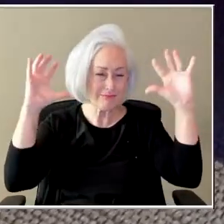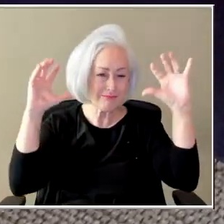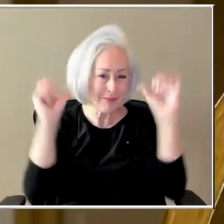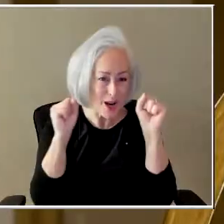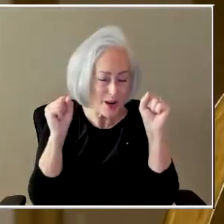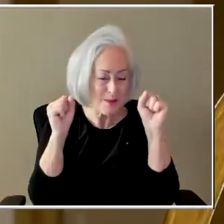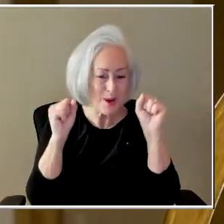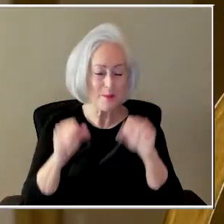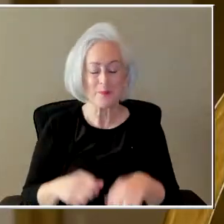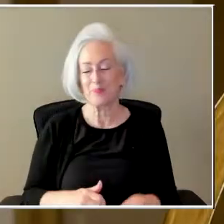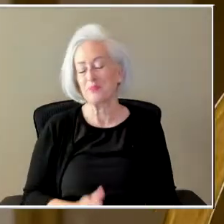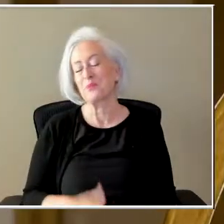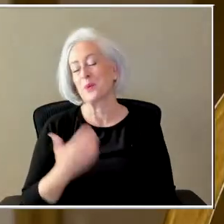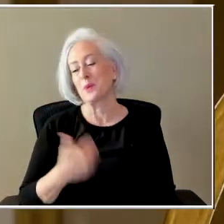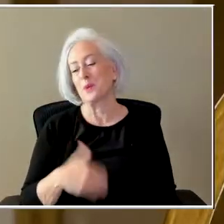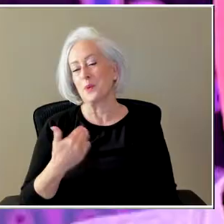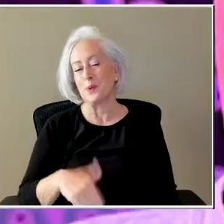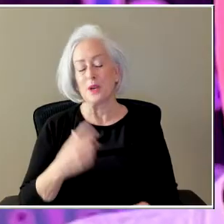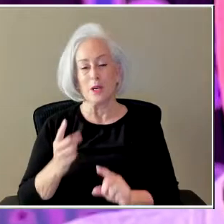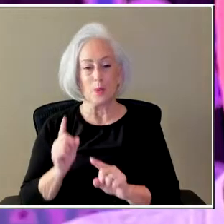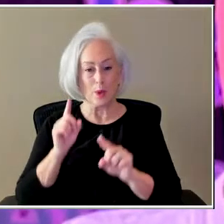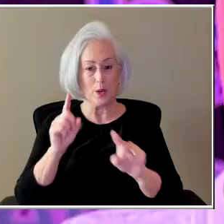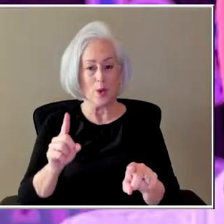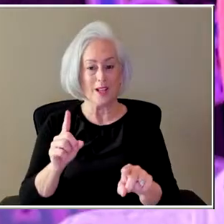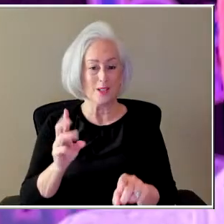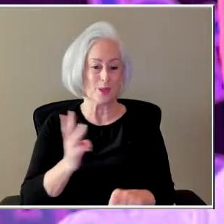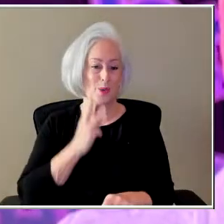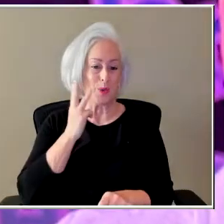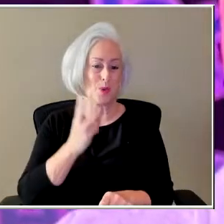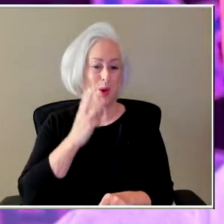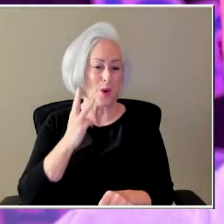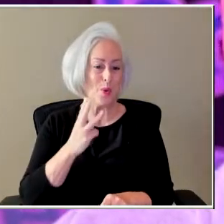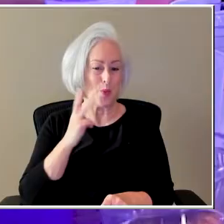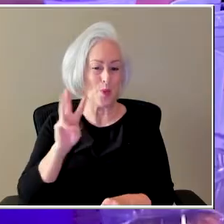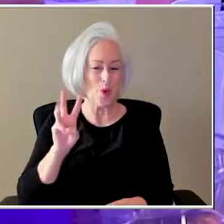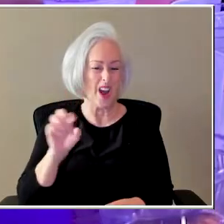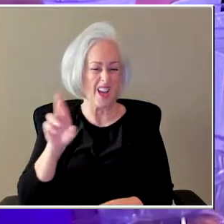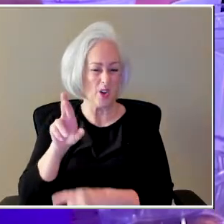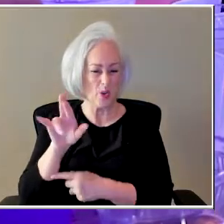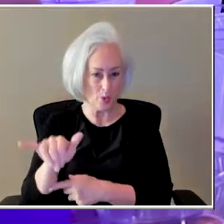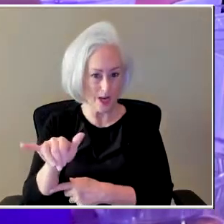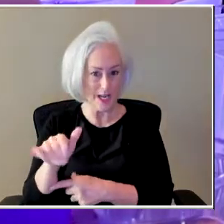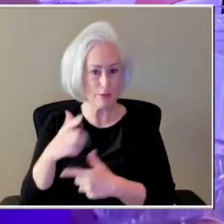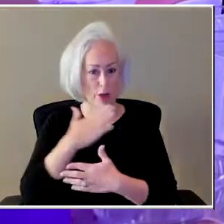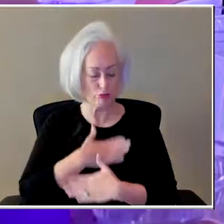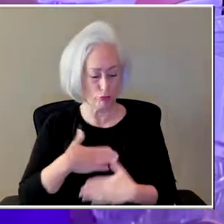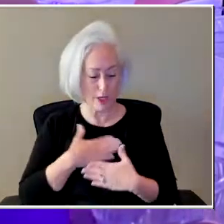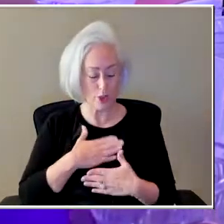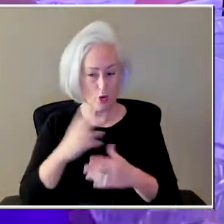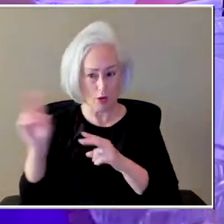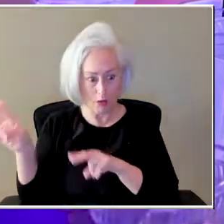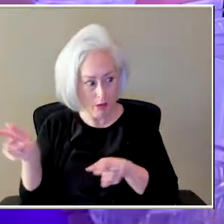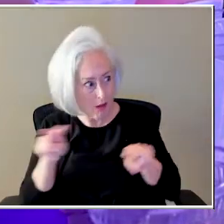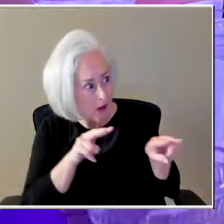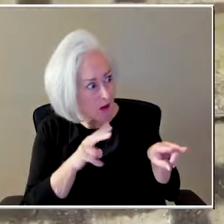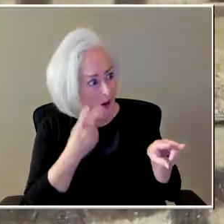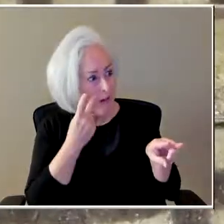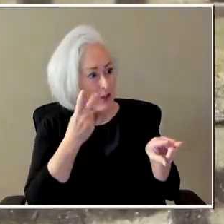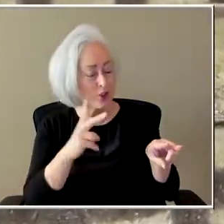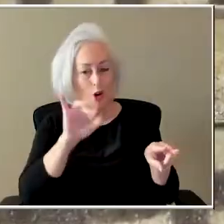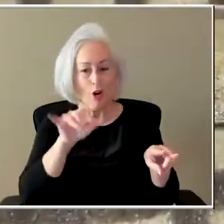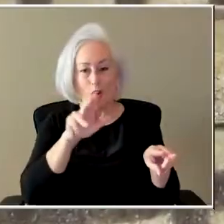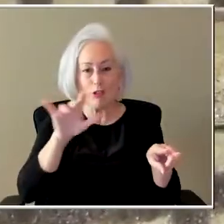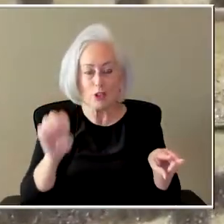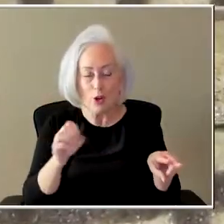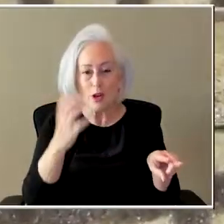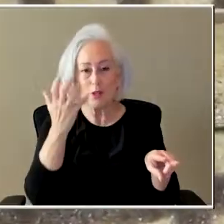gone to a particular winery that we both really enjoy, and they were amazed at her transformation.